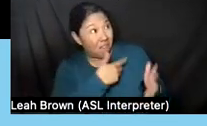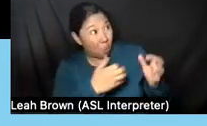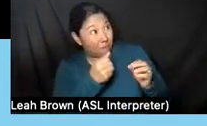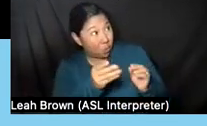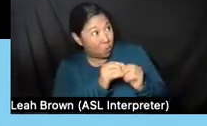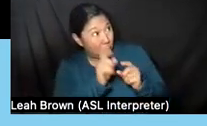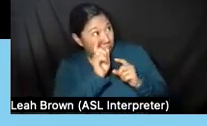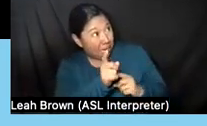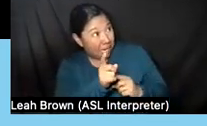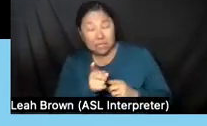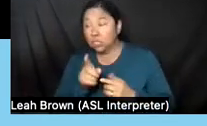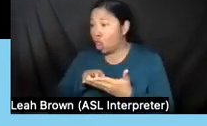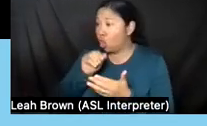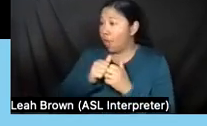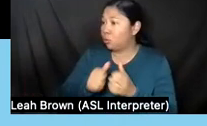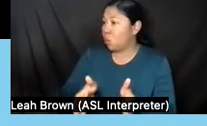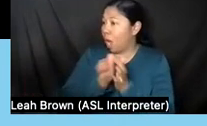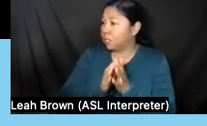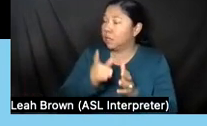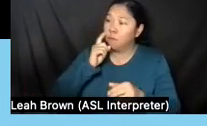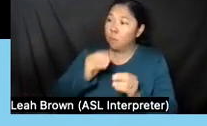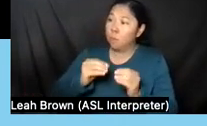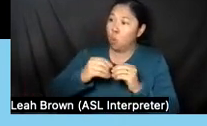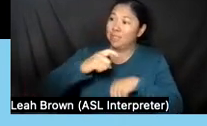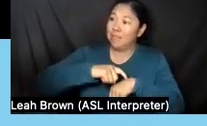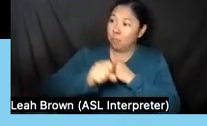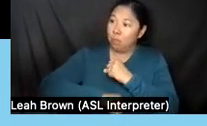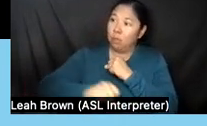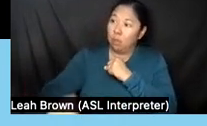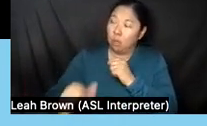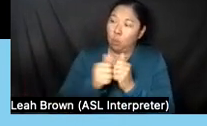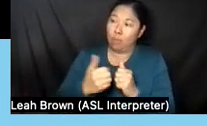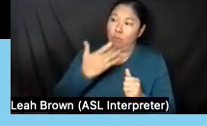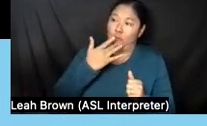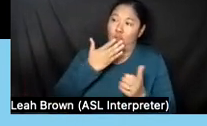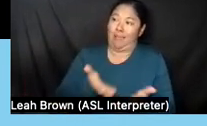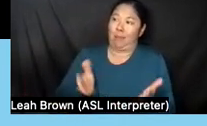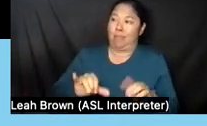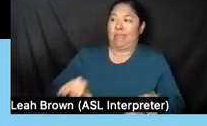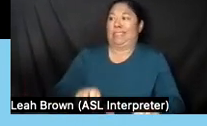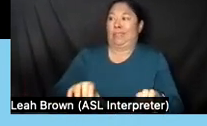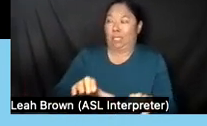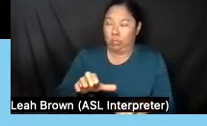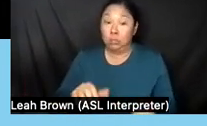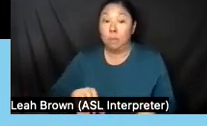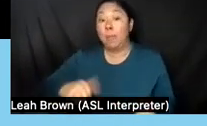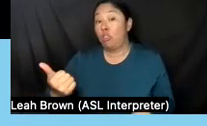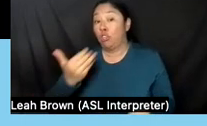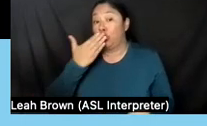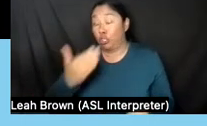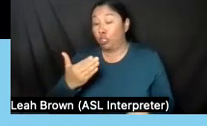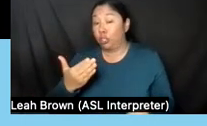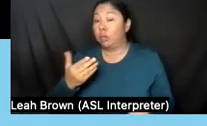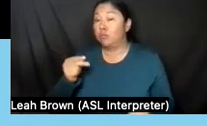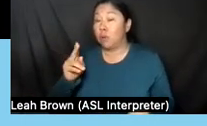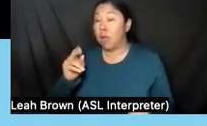to ask for more time appropriately with that activity or that item. And then another great primer that you can use are